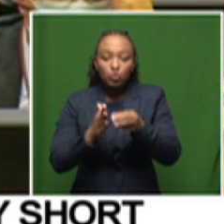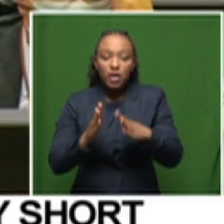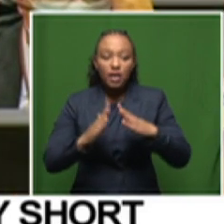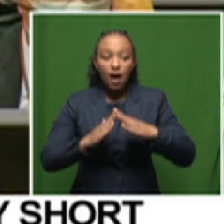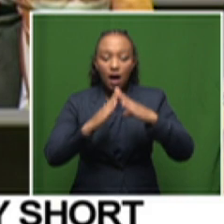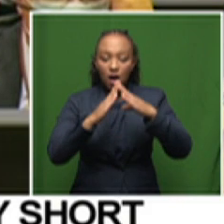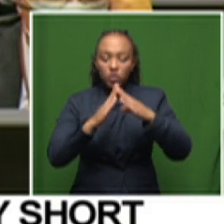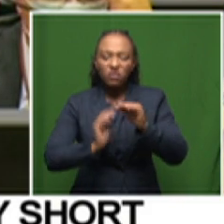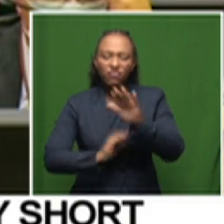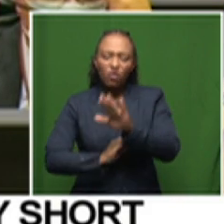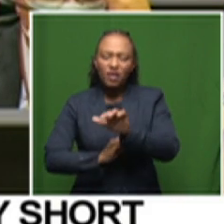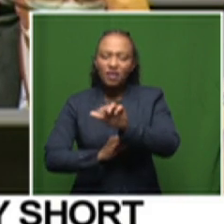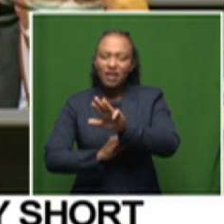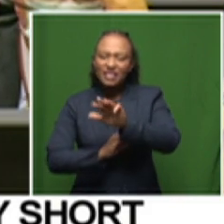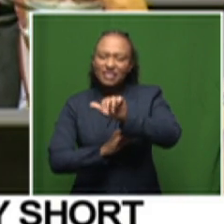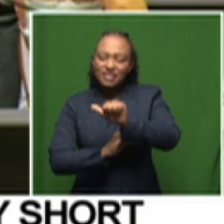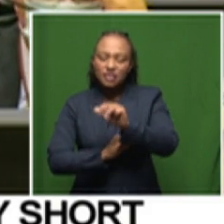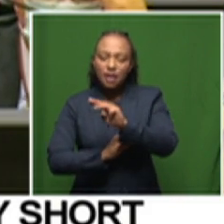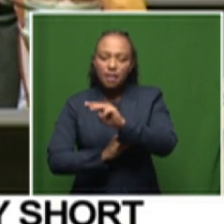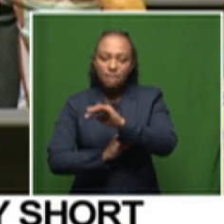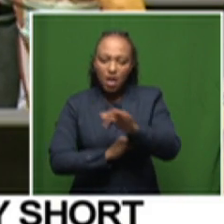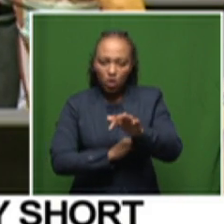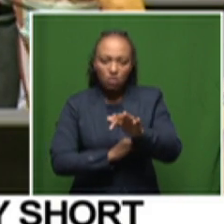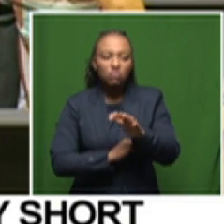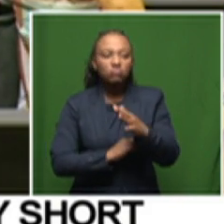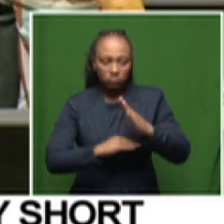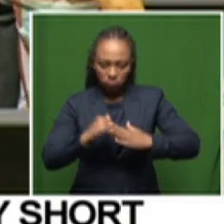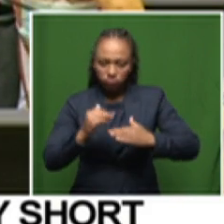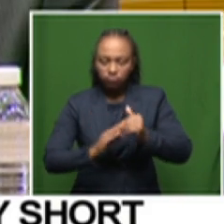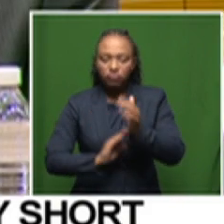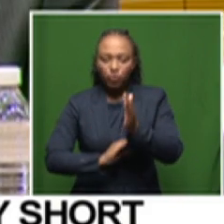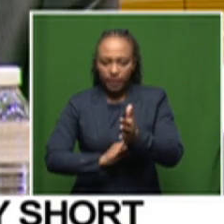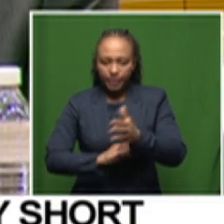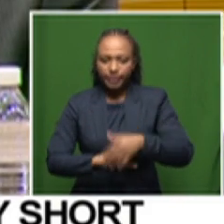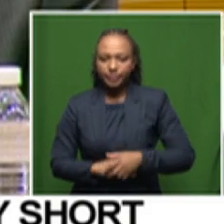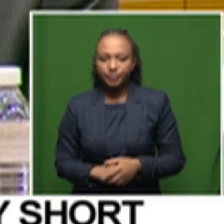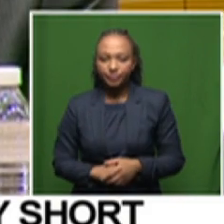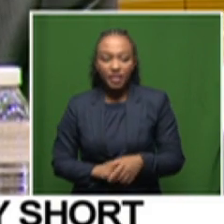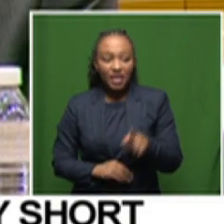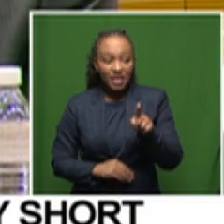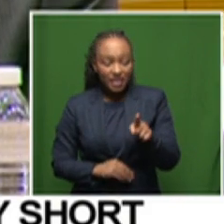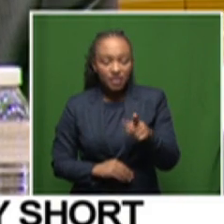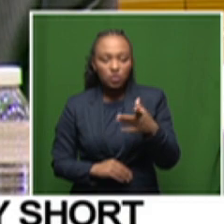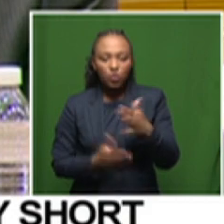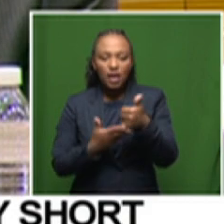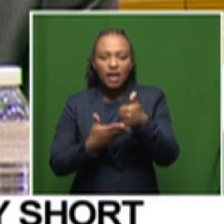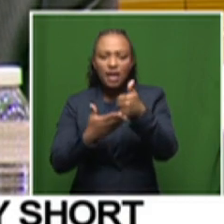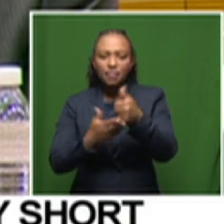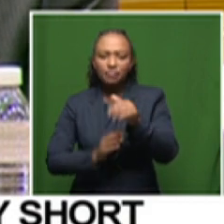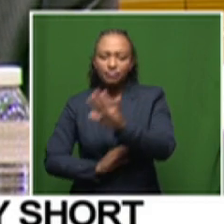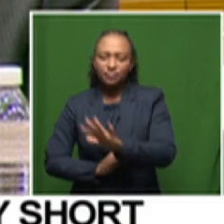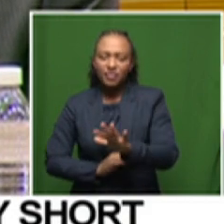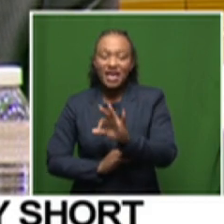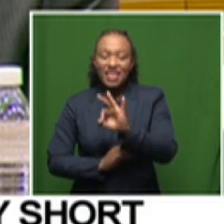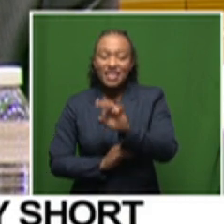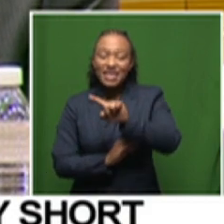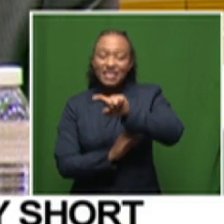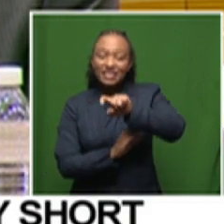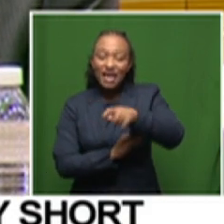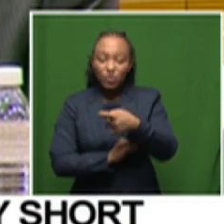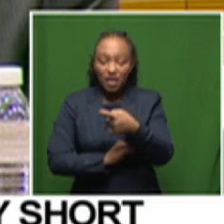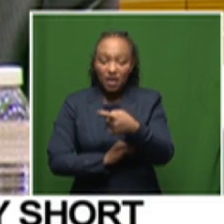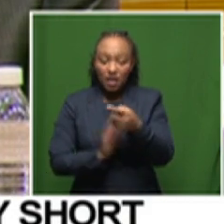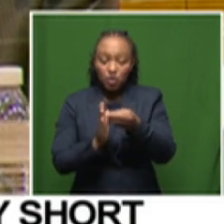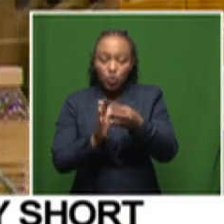estimated 96 billion rand is underway. It will service nearly 300,000 students a year